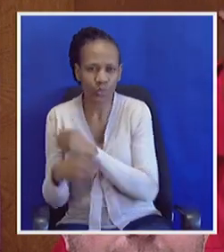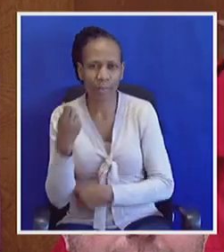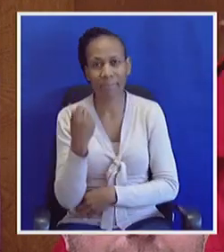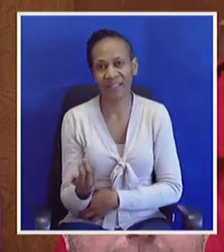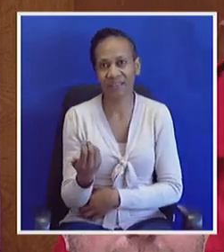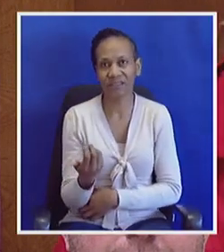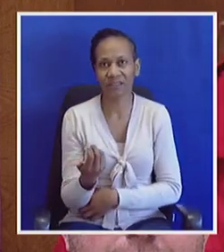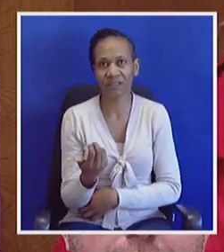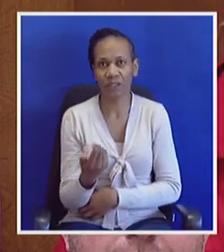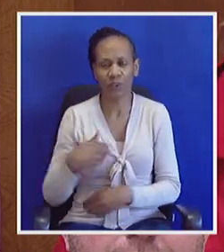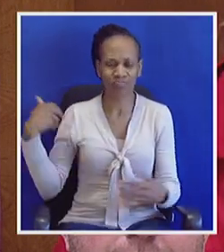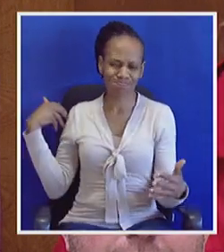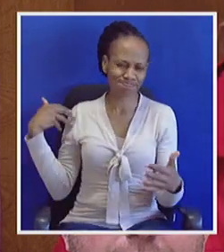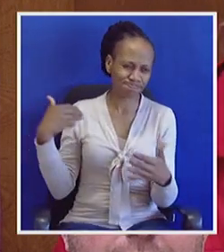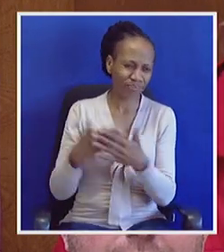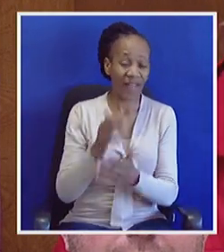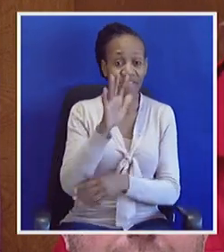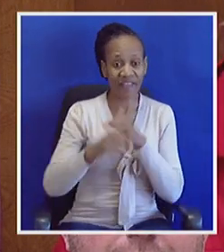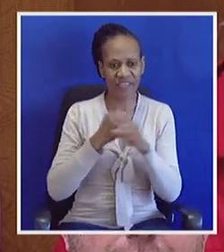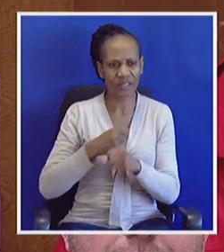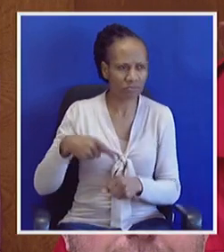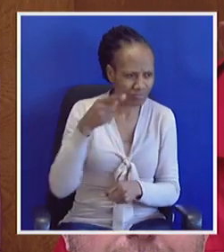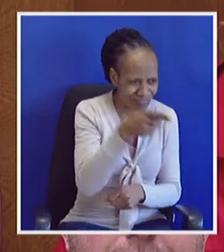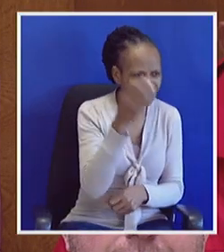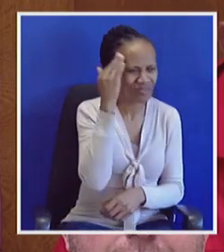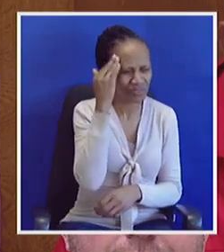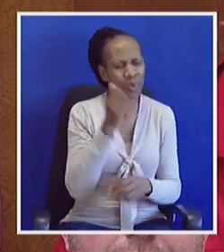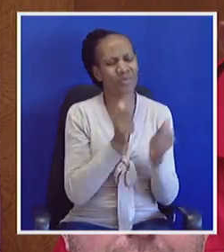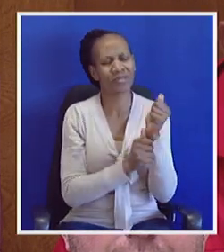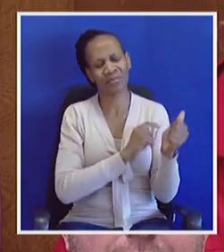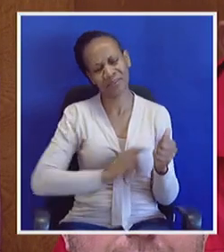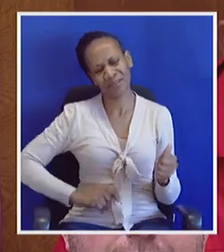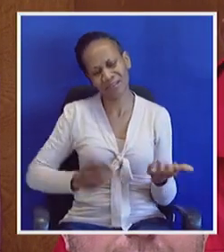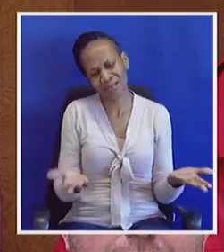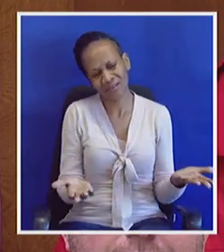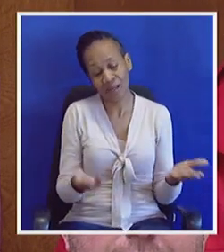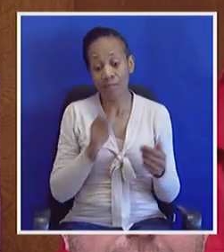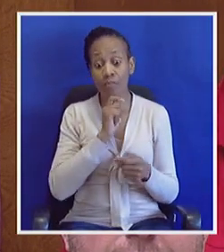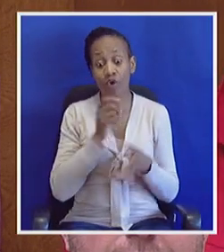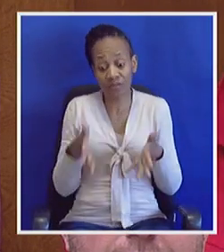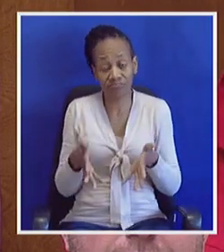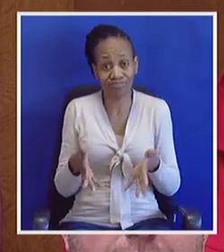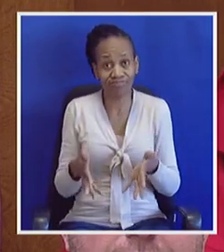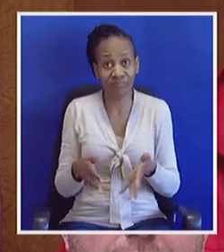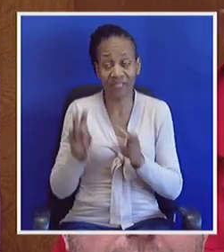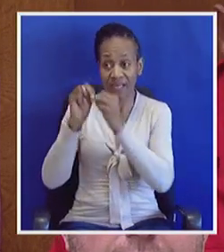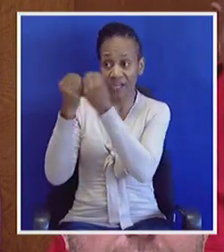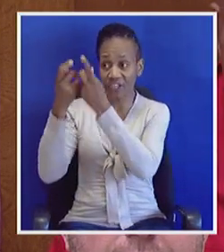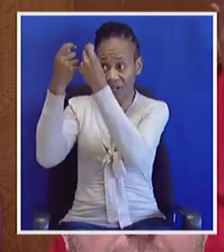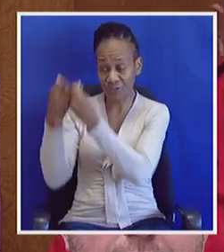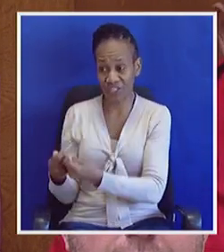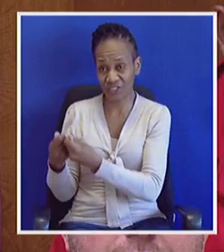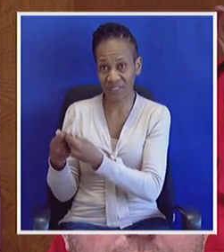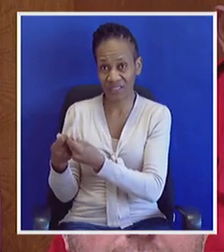we have known this for well over 5 years, Deputy President. This morning, the National Treasury